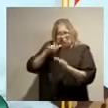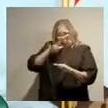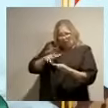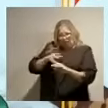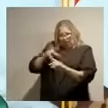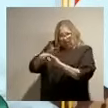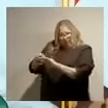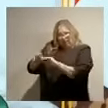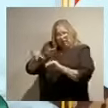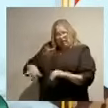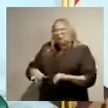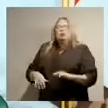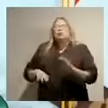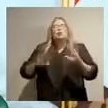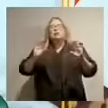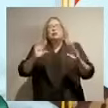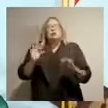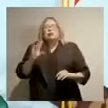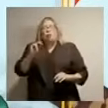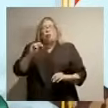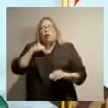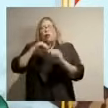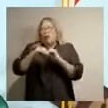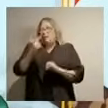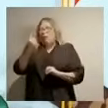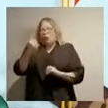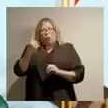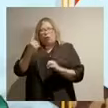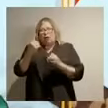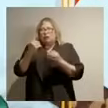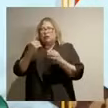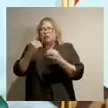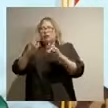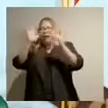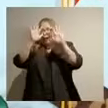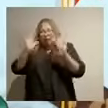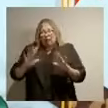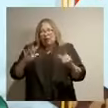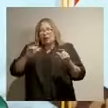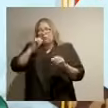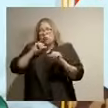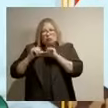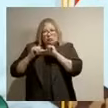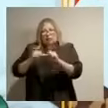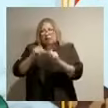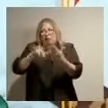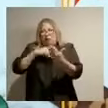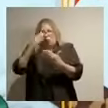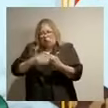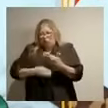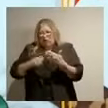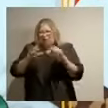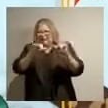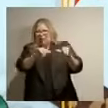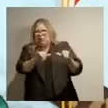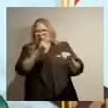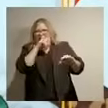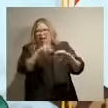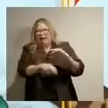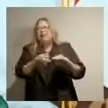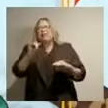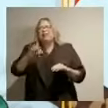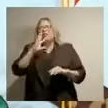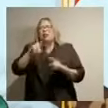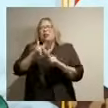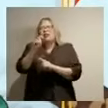one climate resilience program, and that's the Delta Conveyance, nor to the work we're